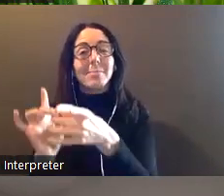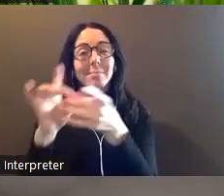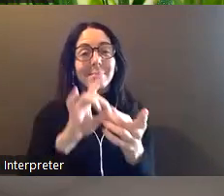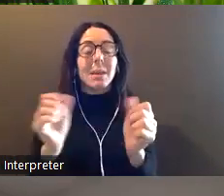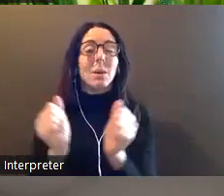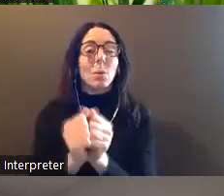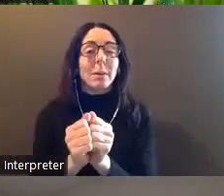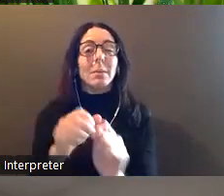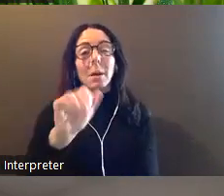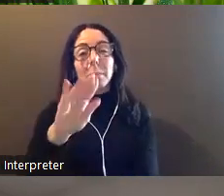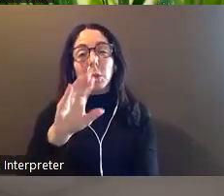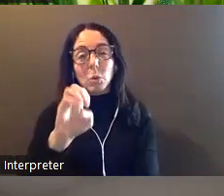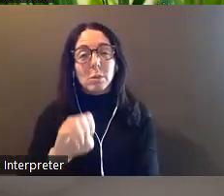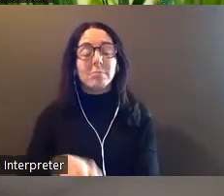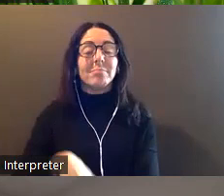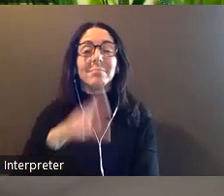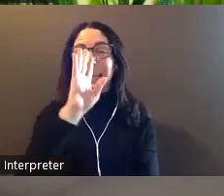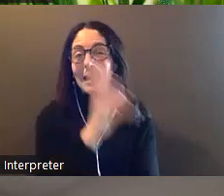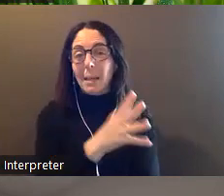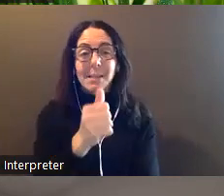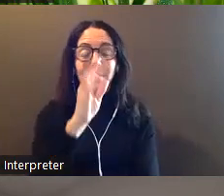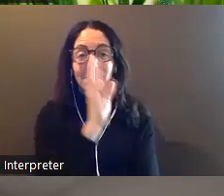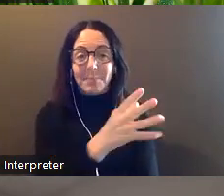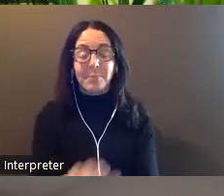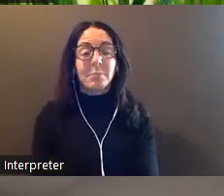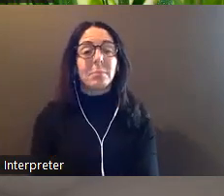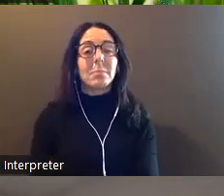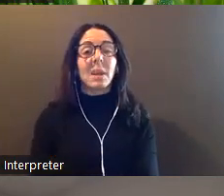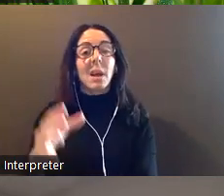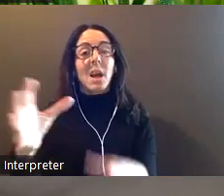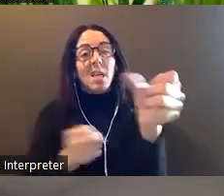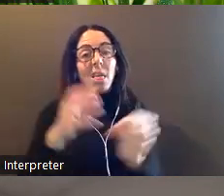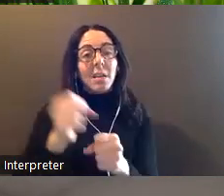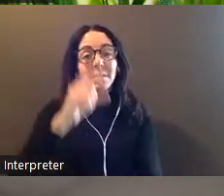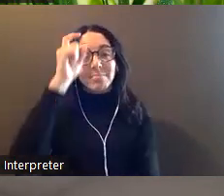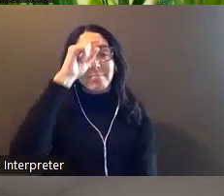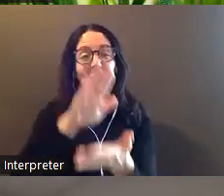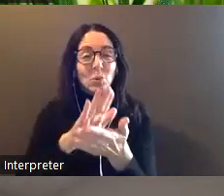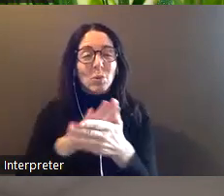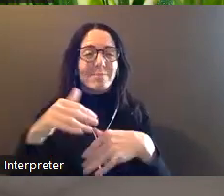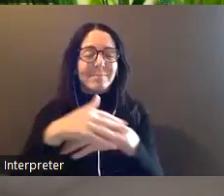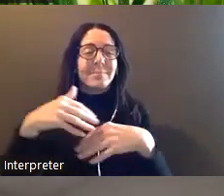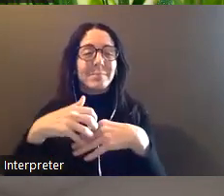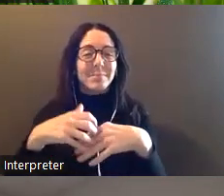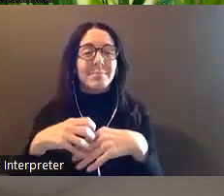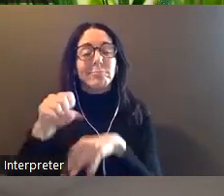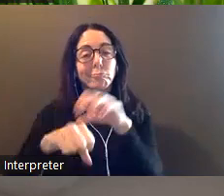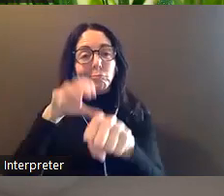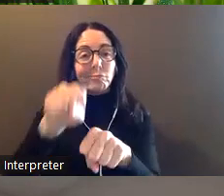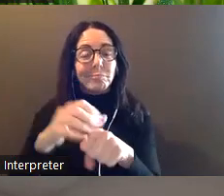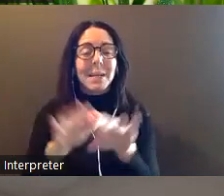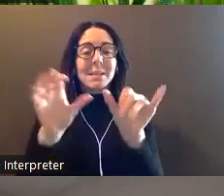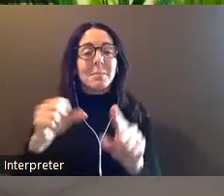self-neglect. The impact of attending residential schools, the legacy of colonialism, as well as systemic abuse